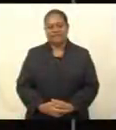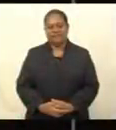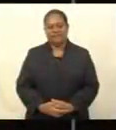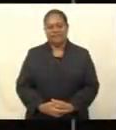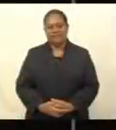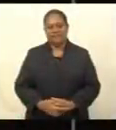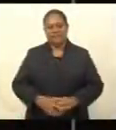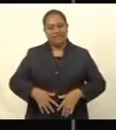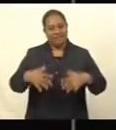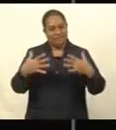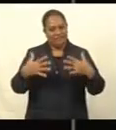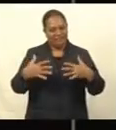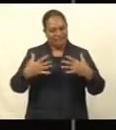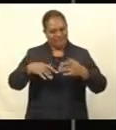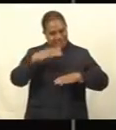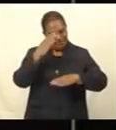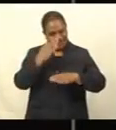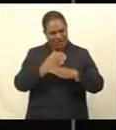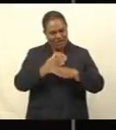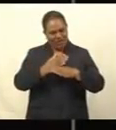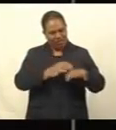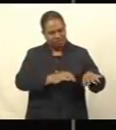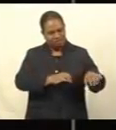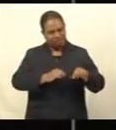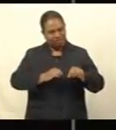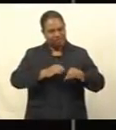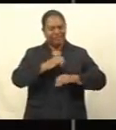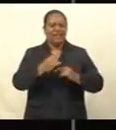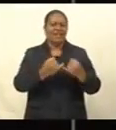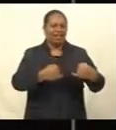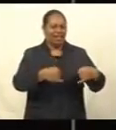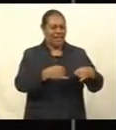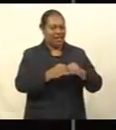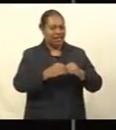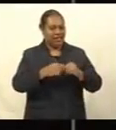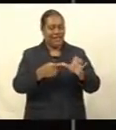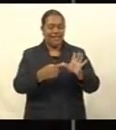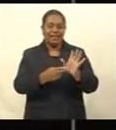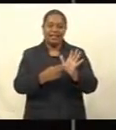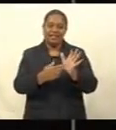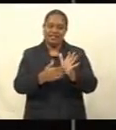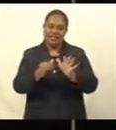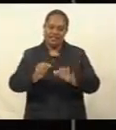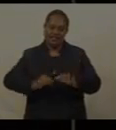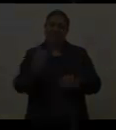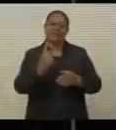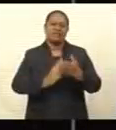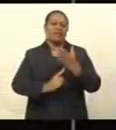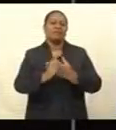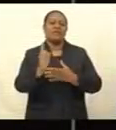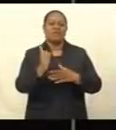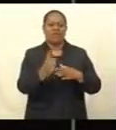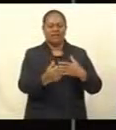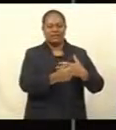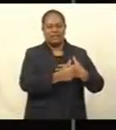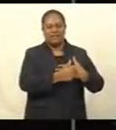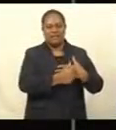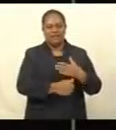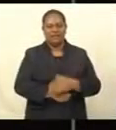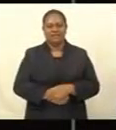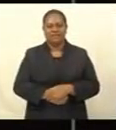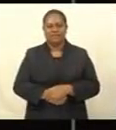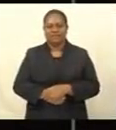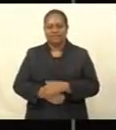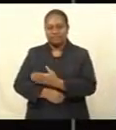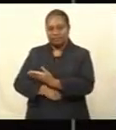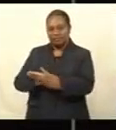The Flying Fijians' hope of hosting Ireland at the ANZ Stadium in Suva has been dashed. Salesi